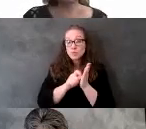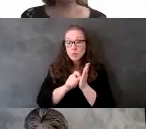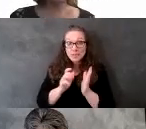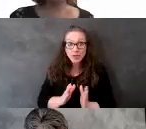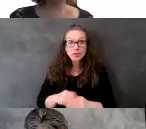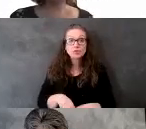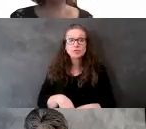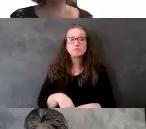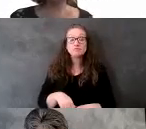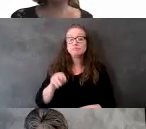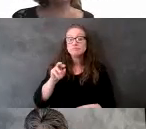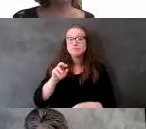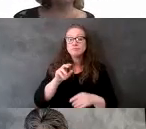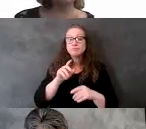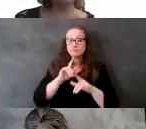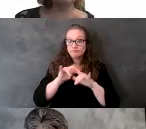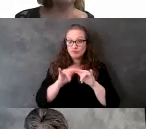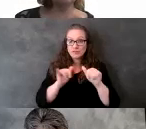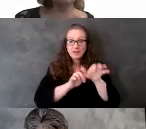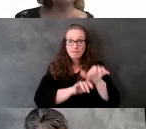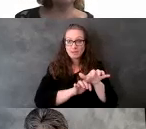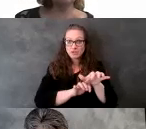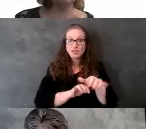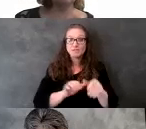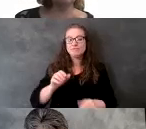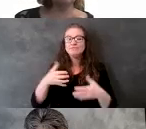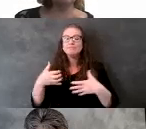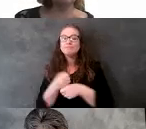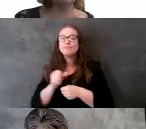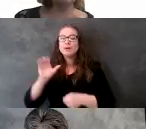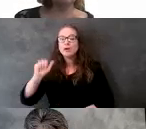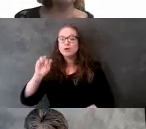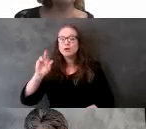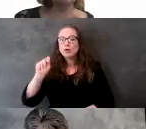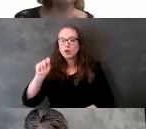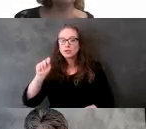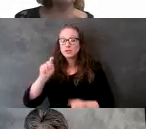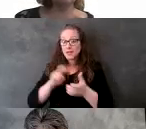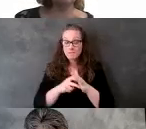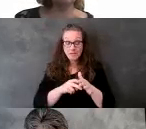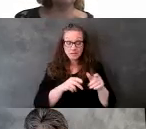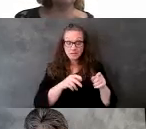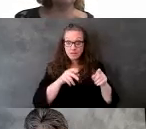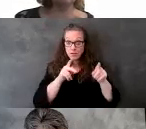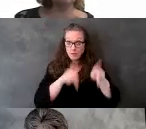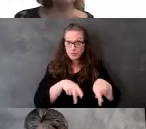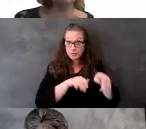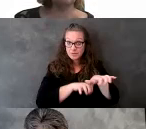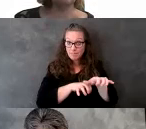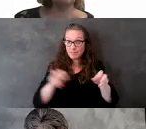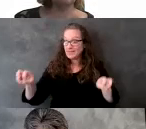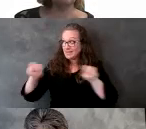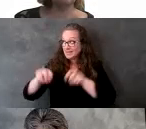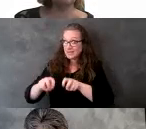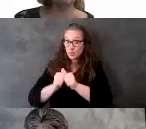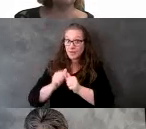called CART. That's when a person sits next to the deaf or hard of hearing person and